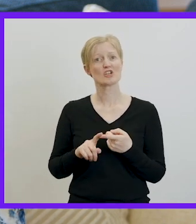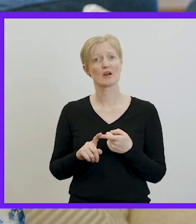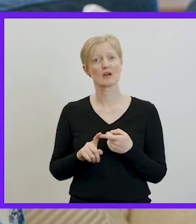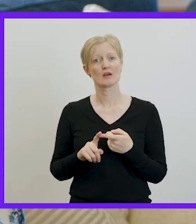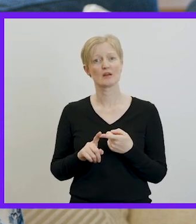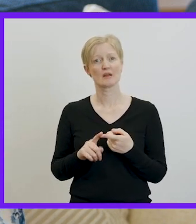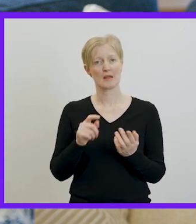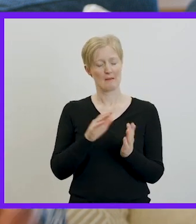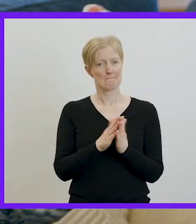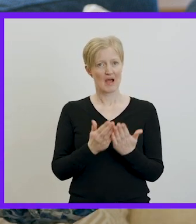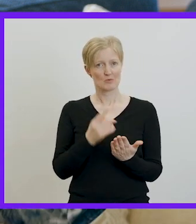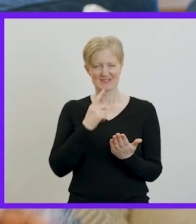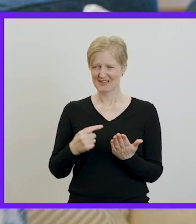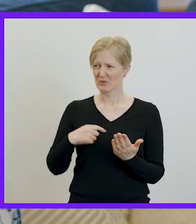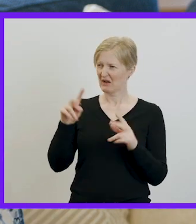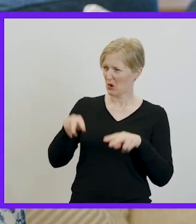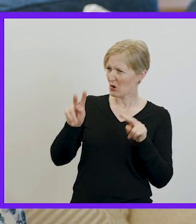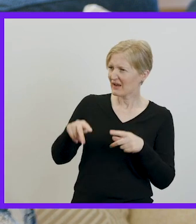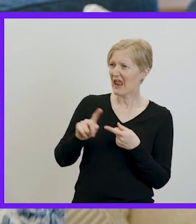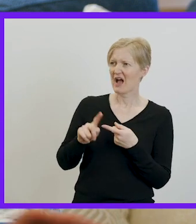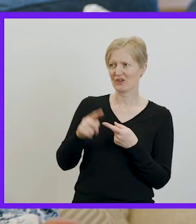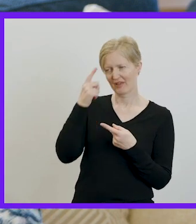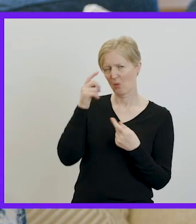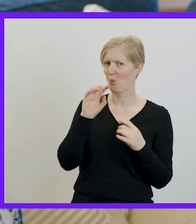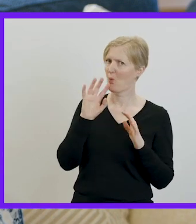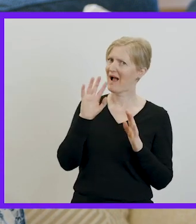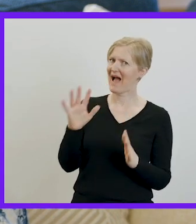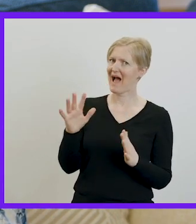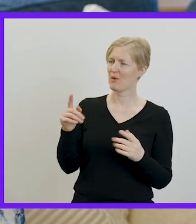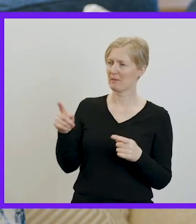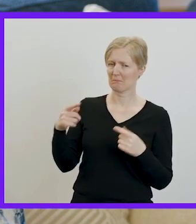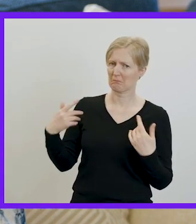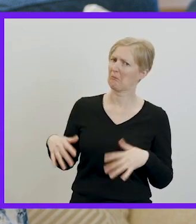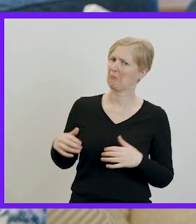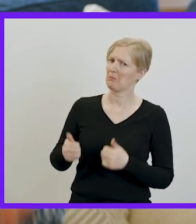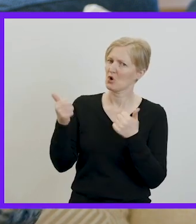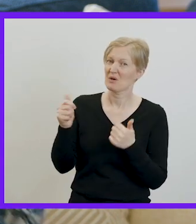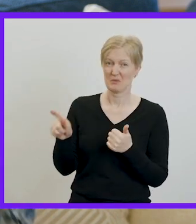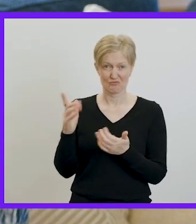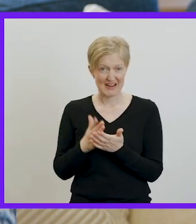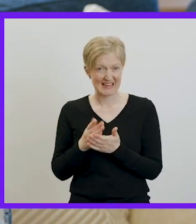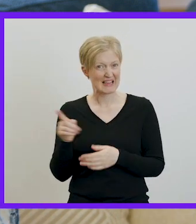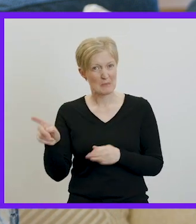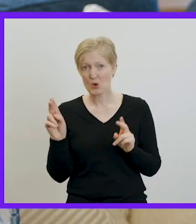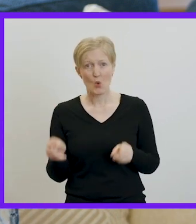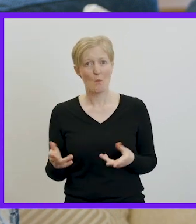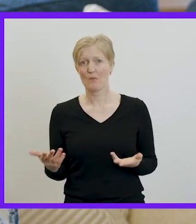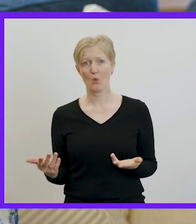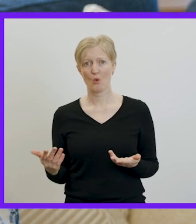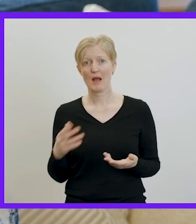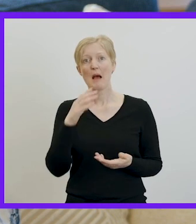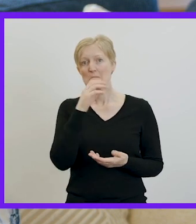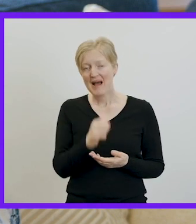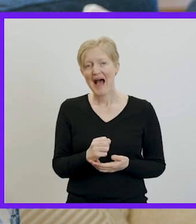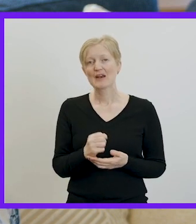know, the Bible says that although we see Elijah as being an amazing person, the Bible tells us he was very normal. He was just a